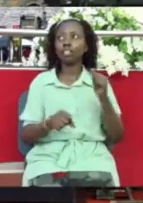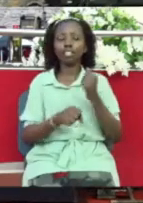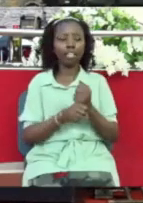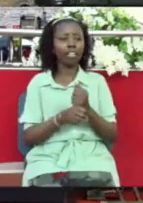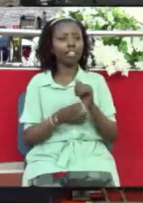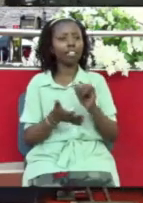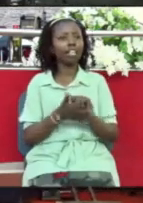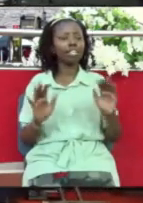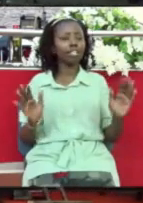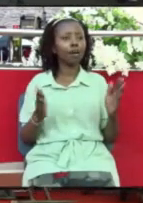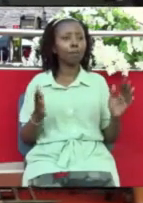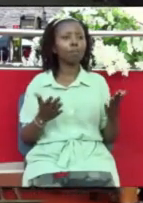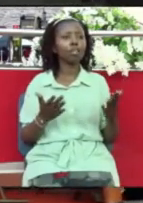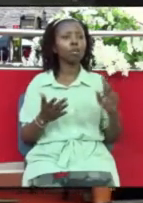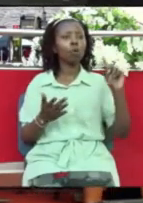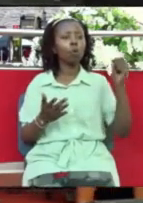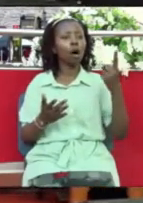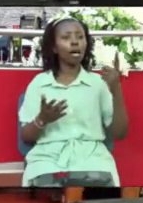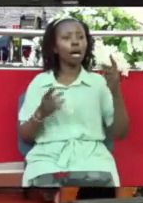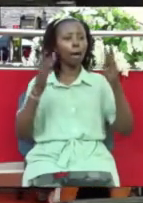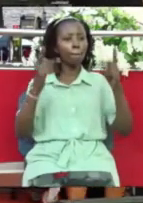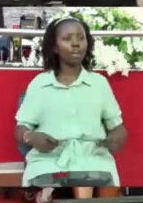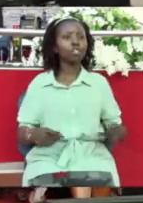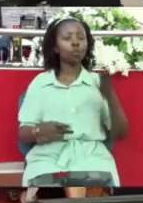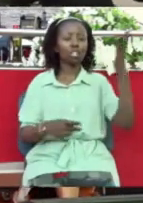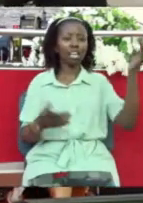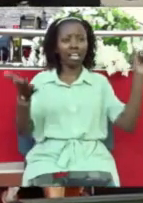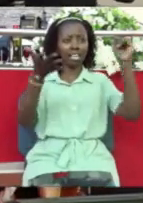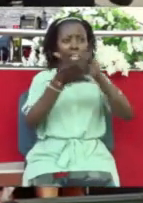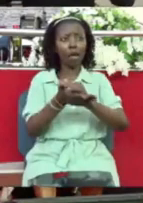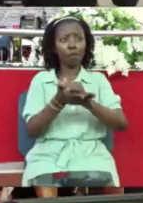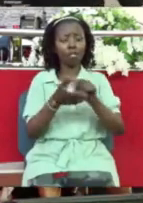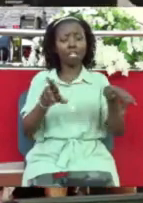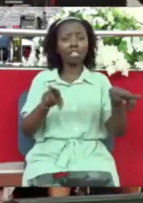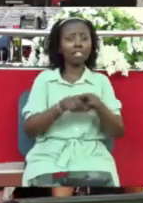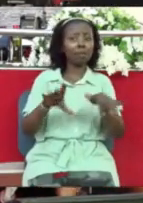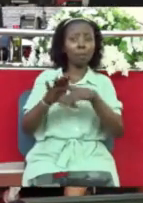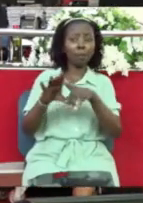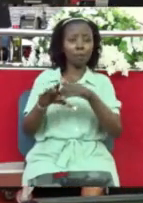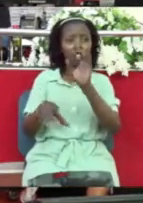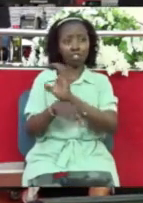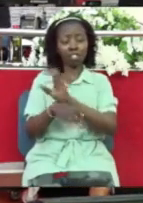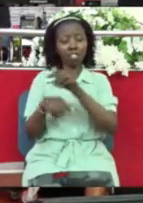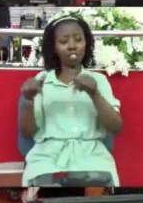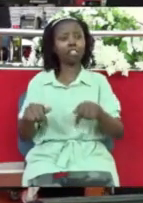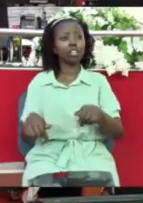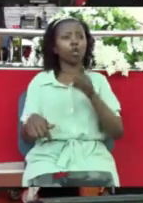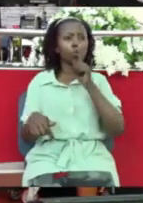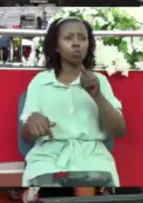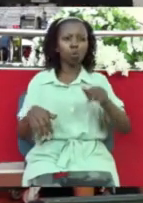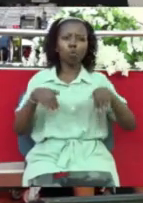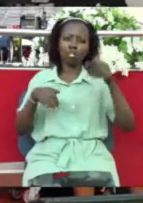of the senior immigration officer then. Yule mkuu pale was a member here. Alikuwa mmoja wa. So he was waiting